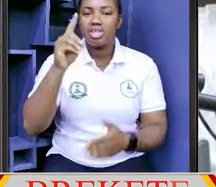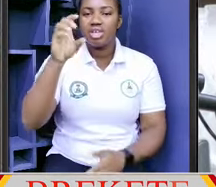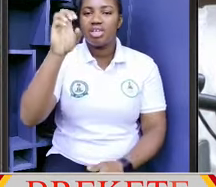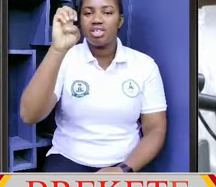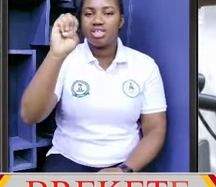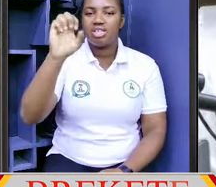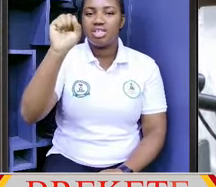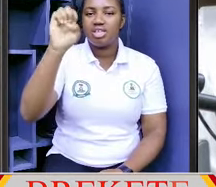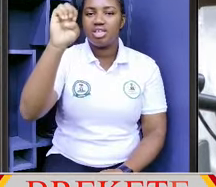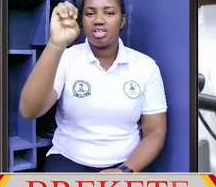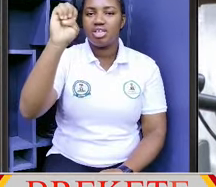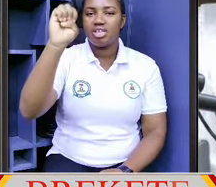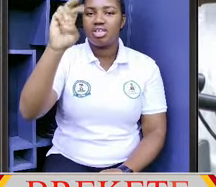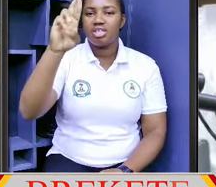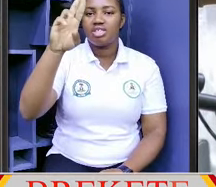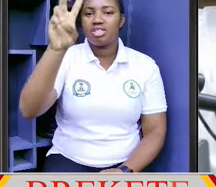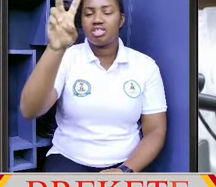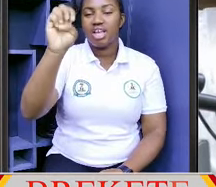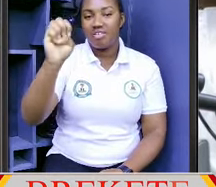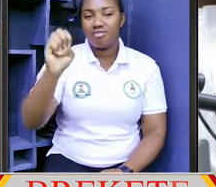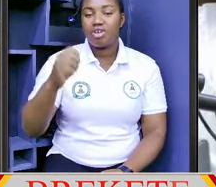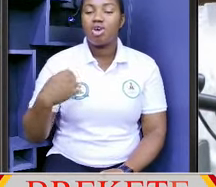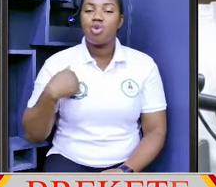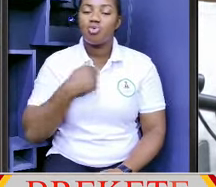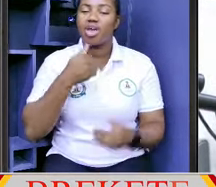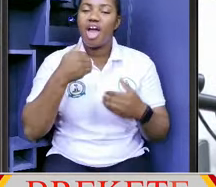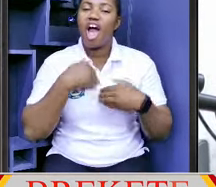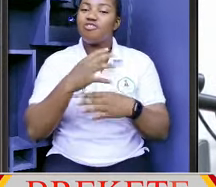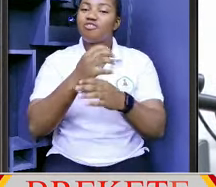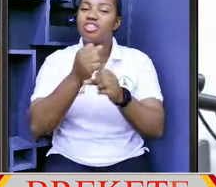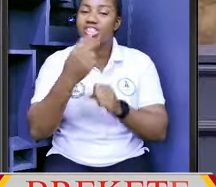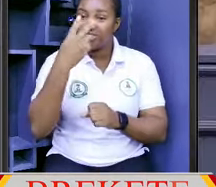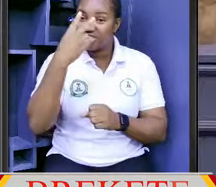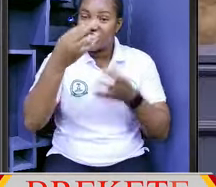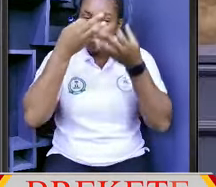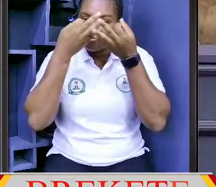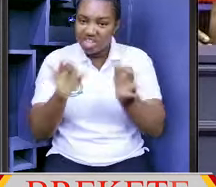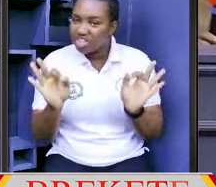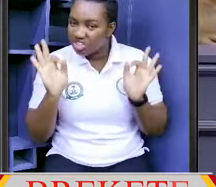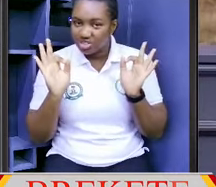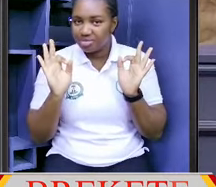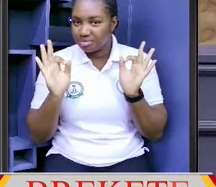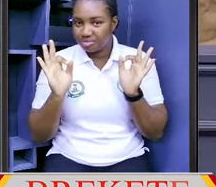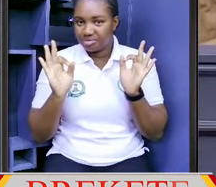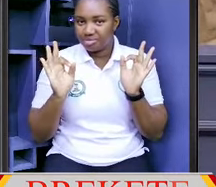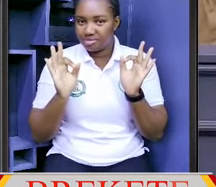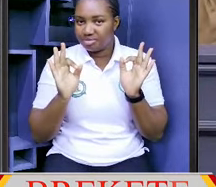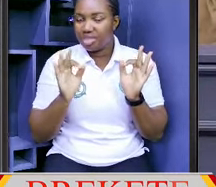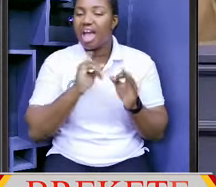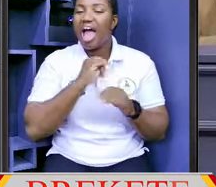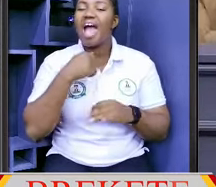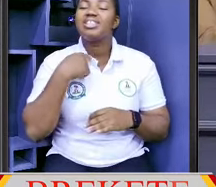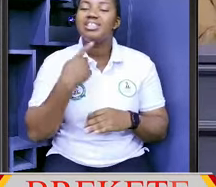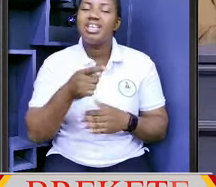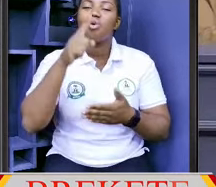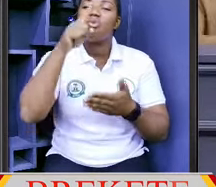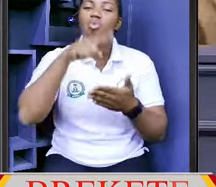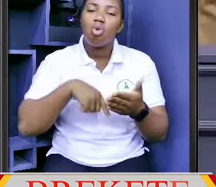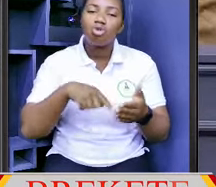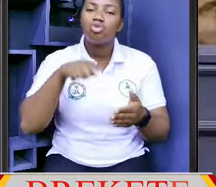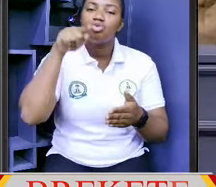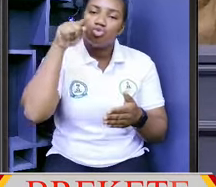don't example. See finish. Oh, see finish. We don't receive. Oh, okay. Well, no, well. I say waiting you